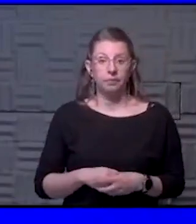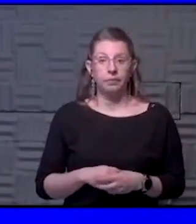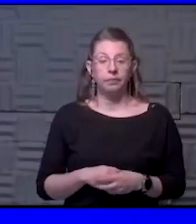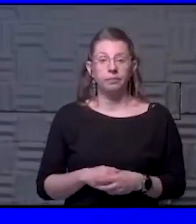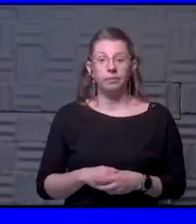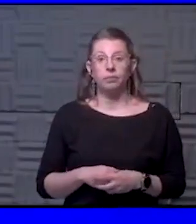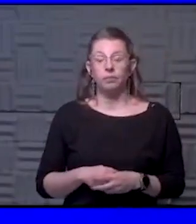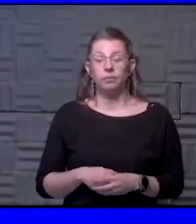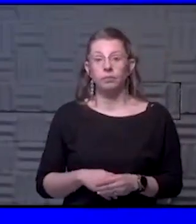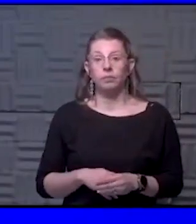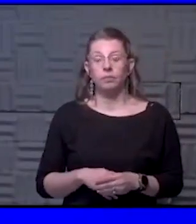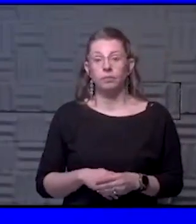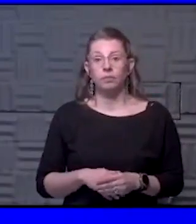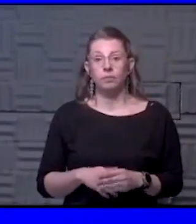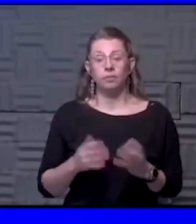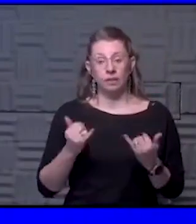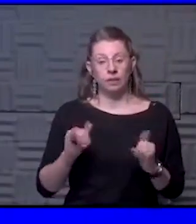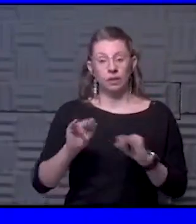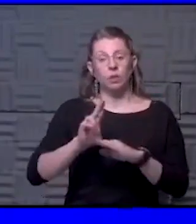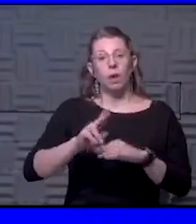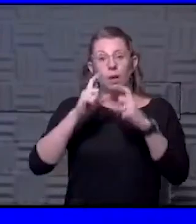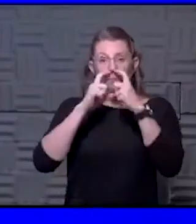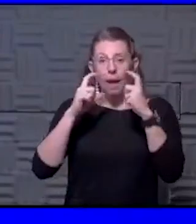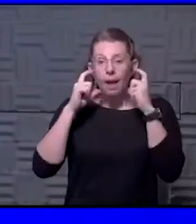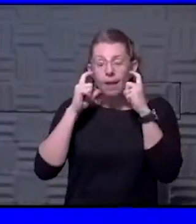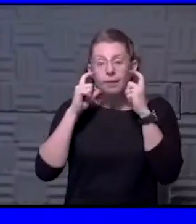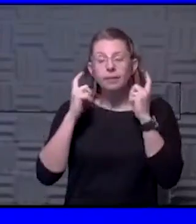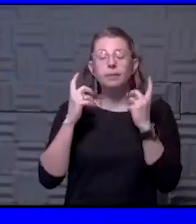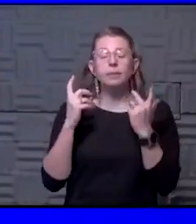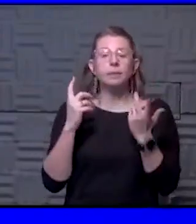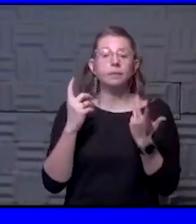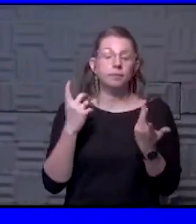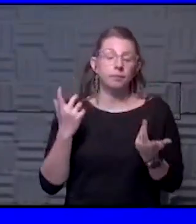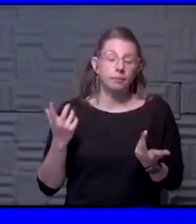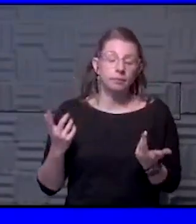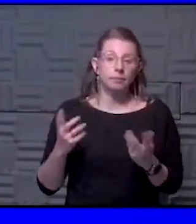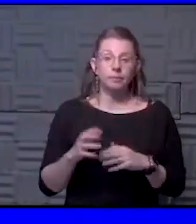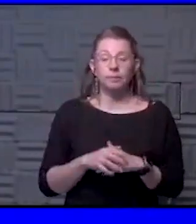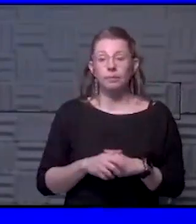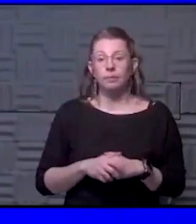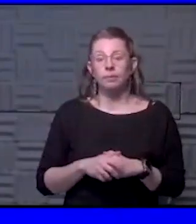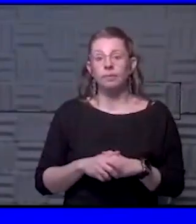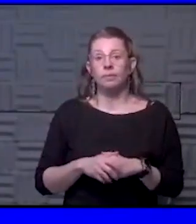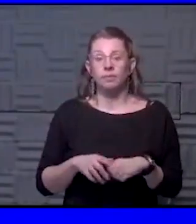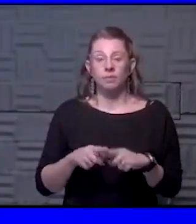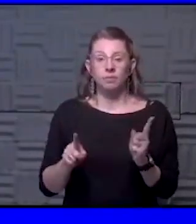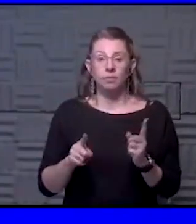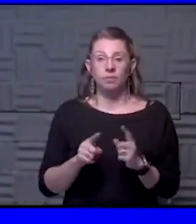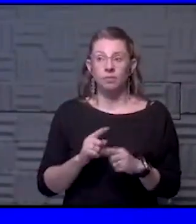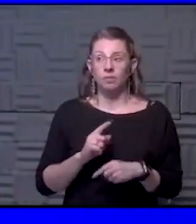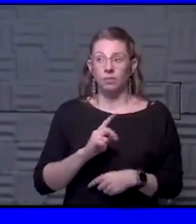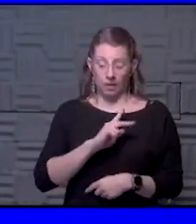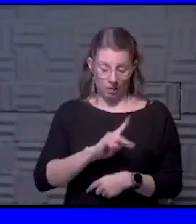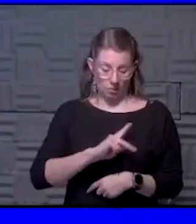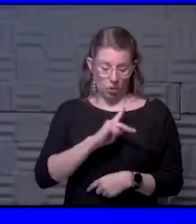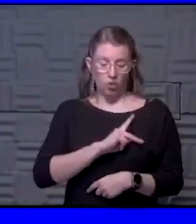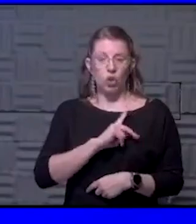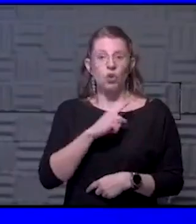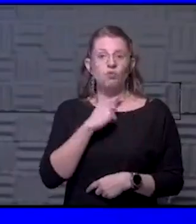mitigate, with masking and things like that. But it's this gets into very sort of personal